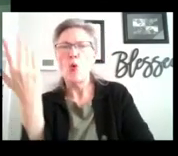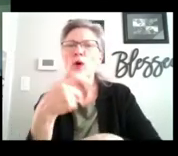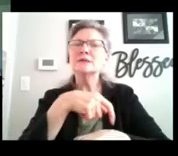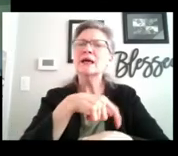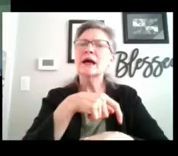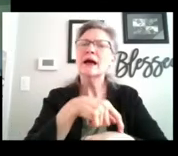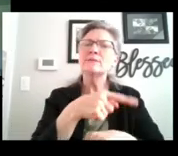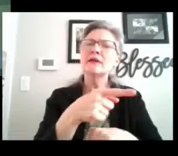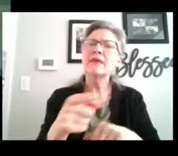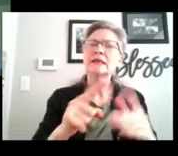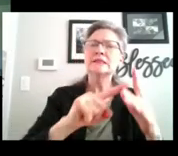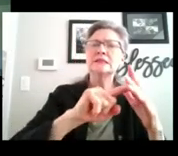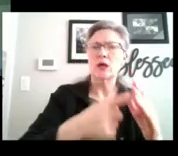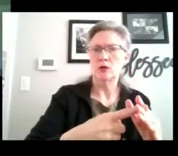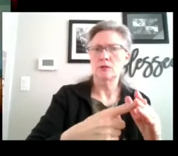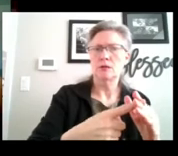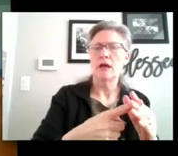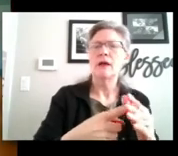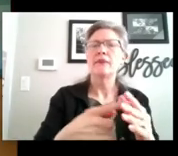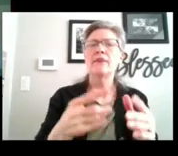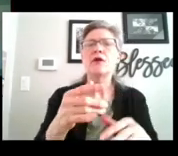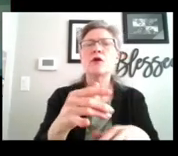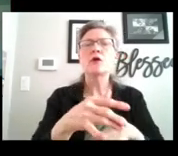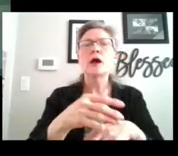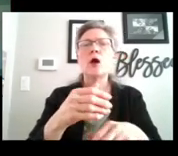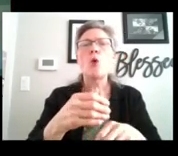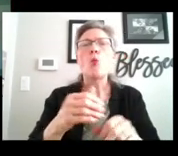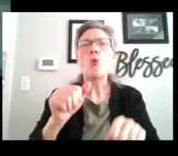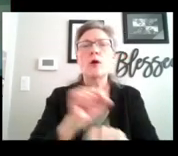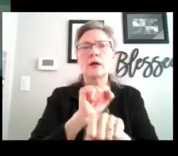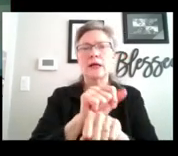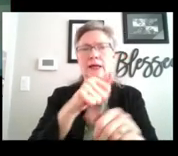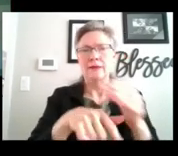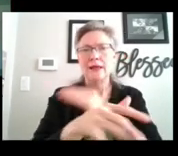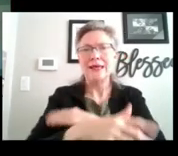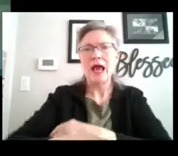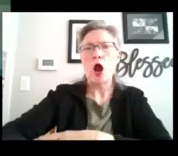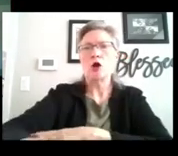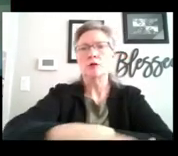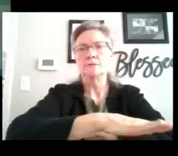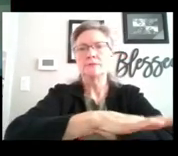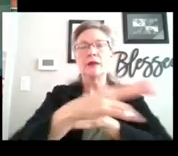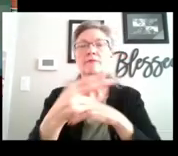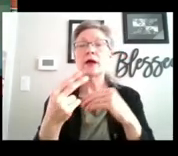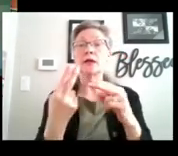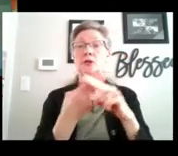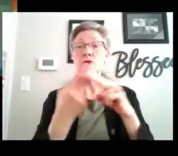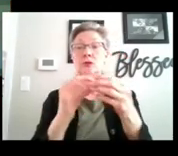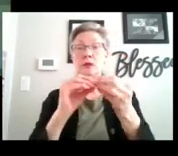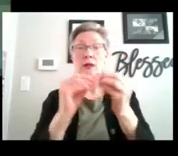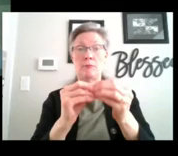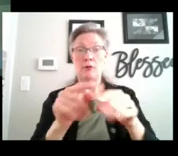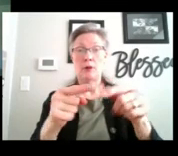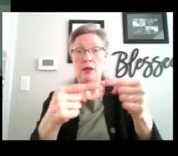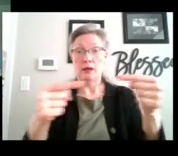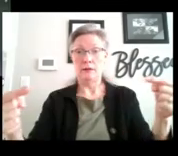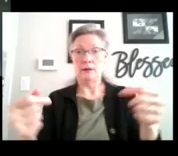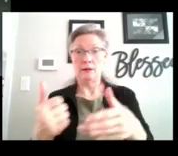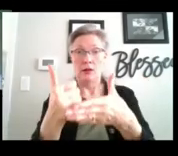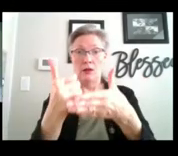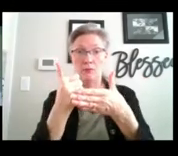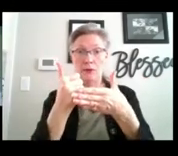out when did they start, right? So if I think of using a number line, that's going to help me when I'm thinking of elapsed time.